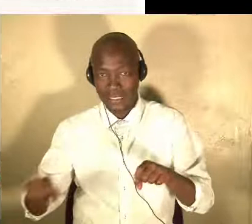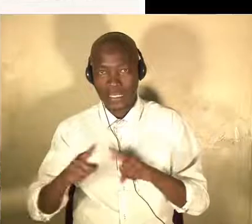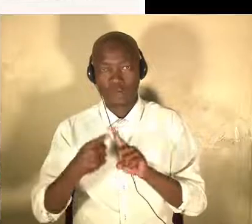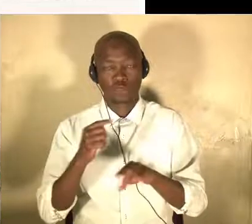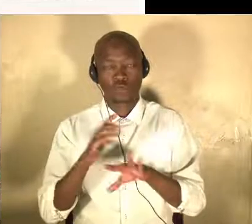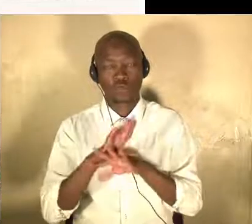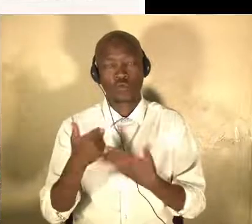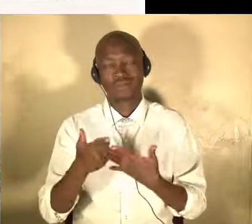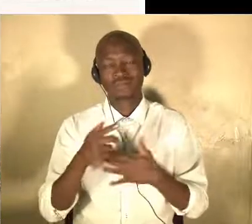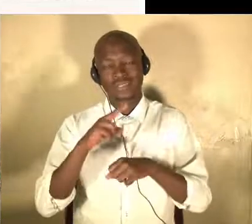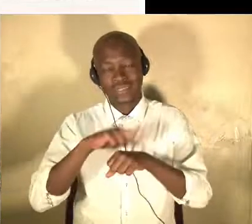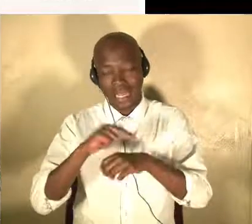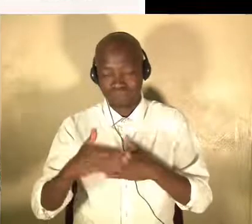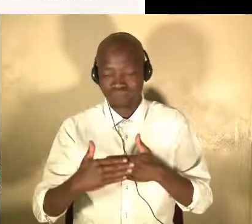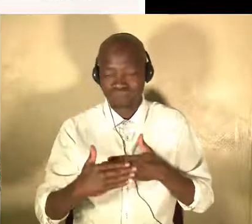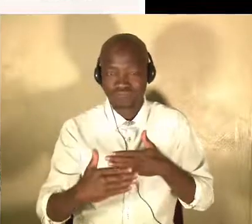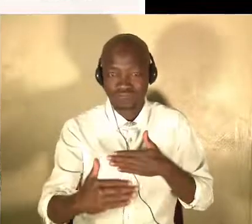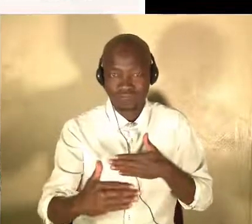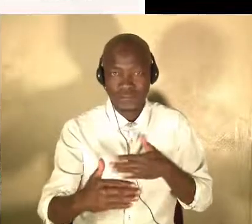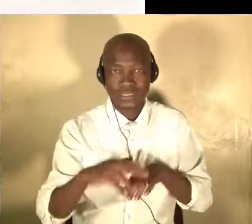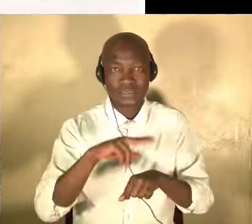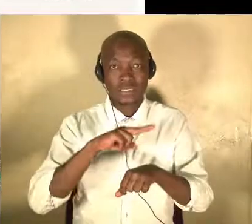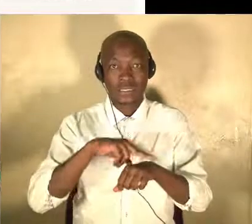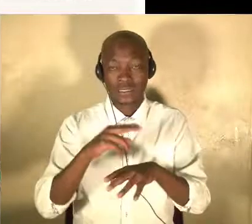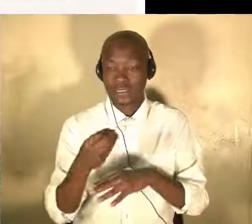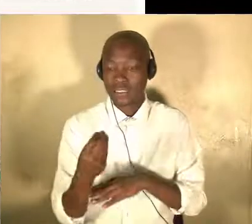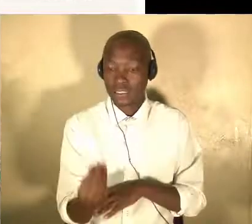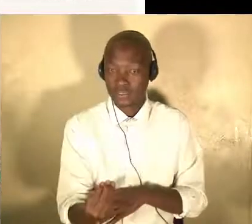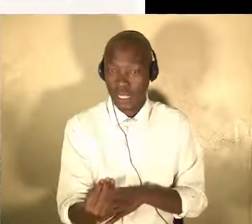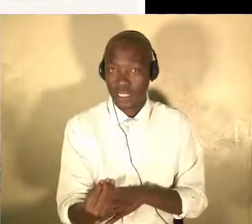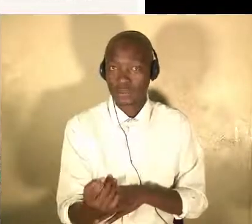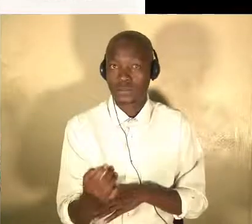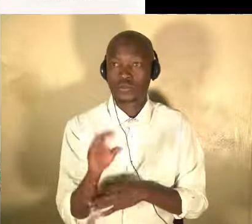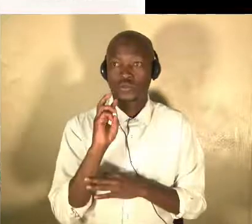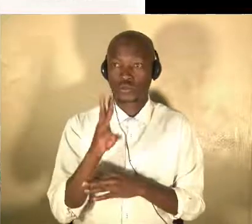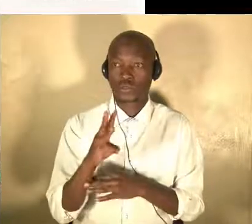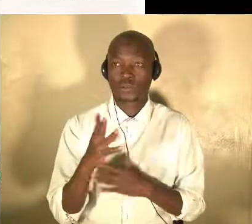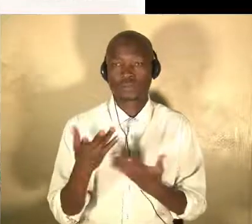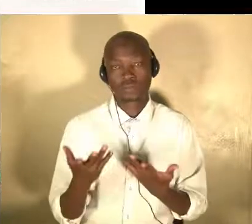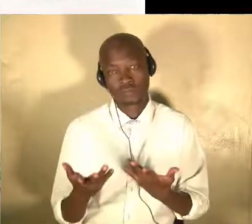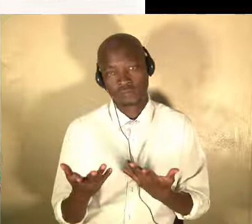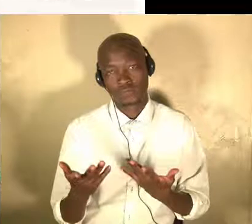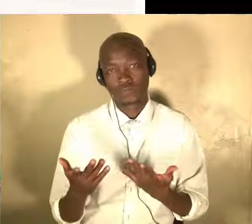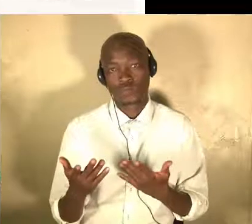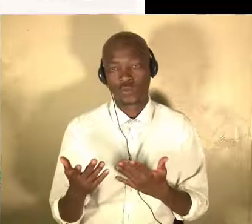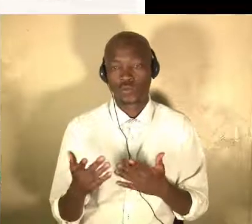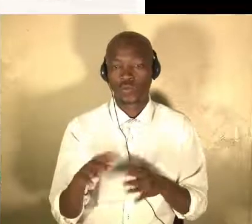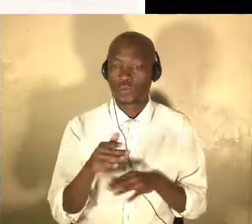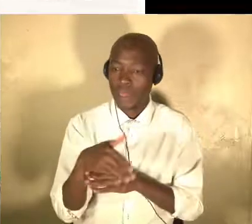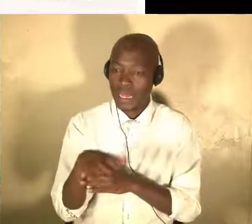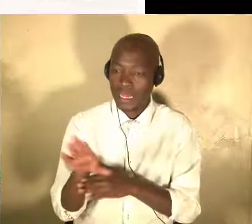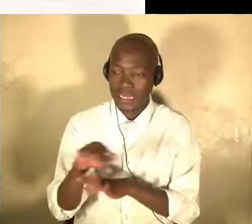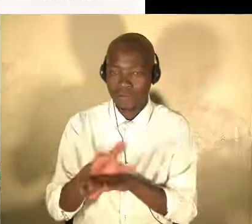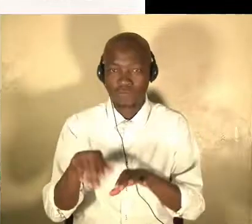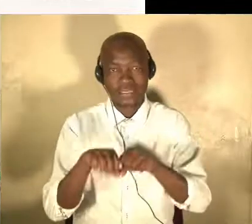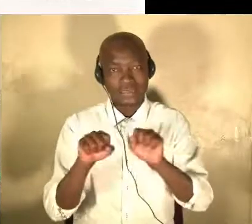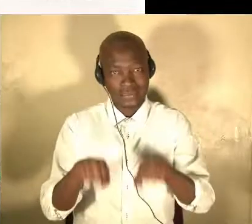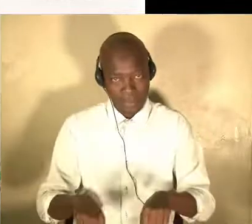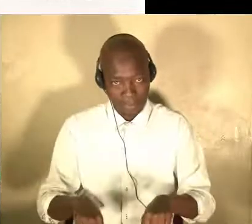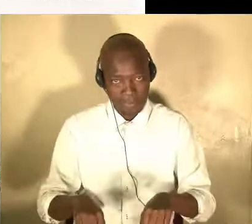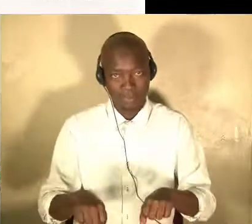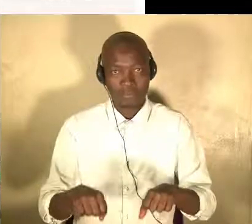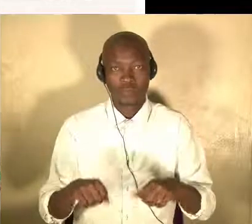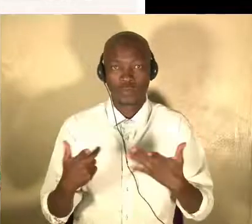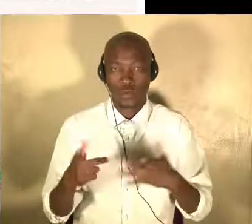period of time until such time that such a child would be discharged from the foster care system, or